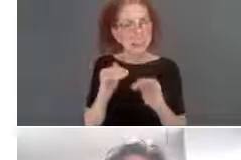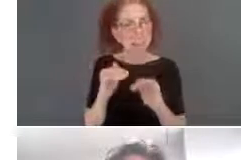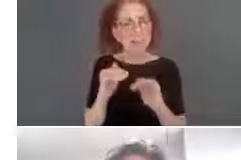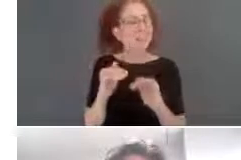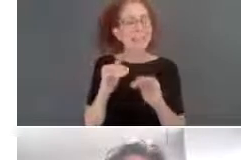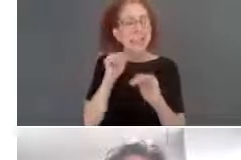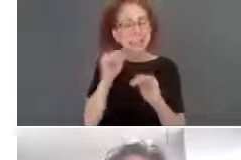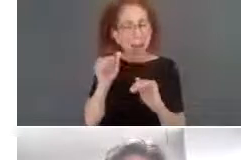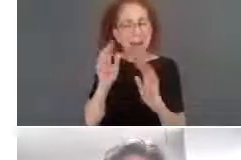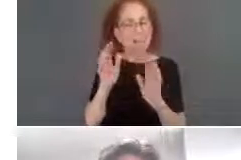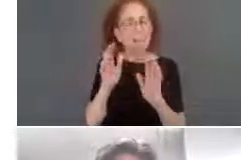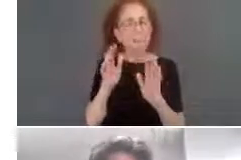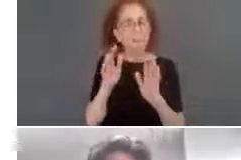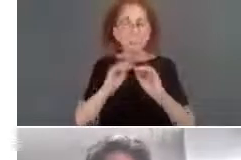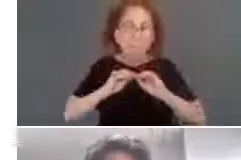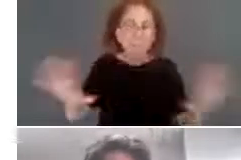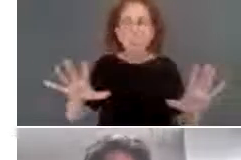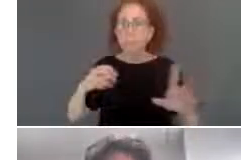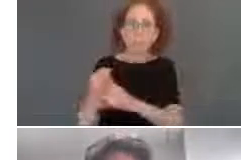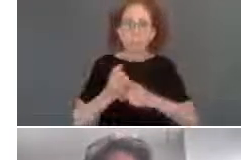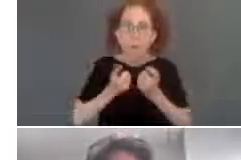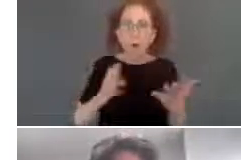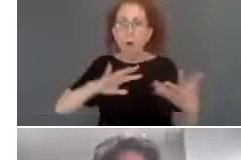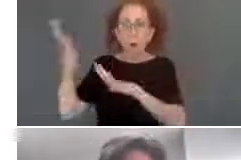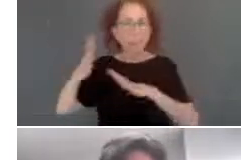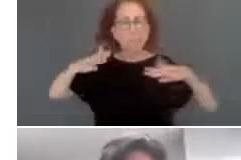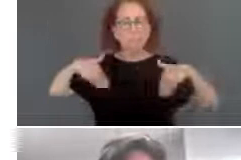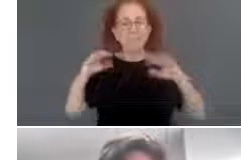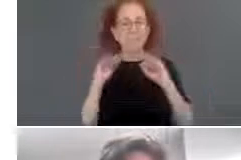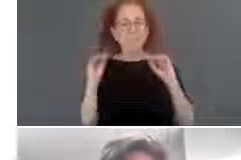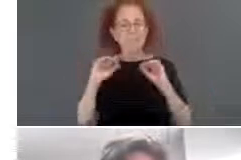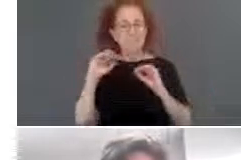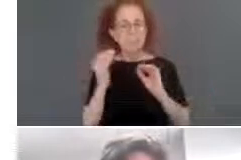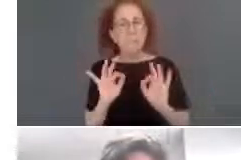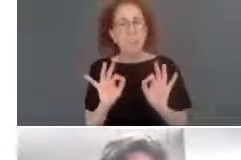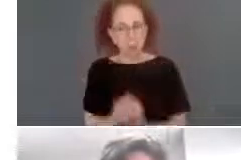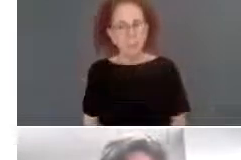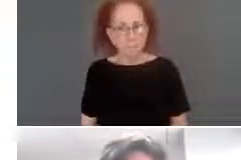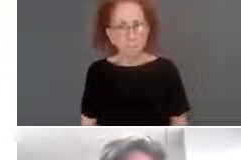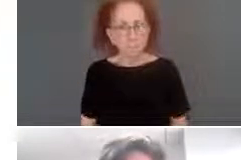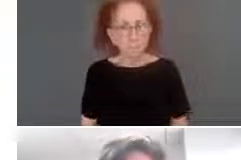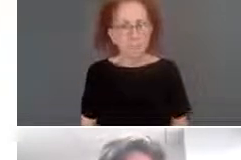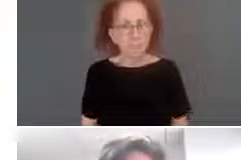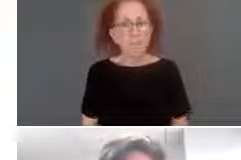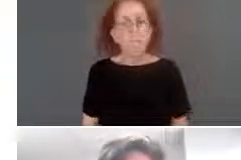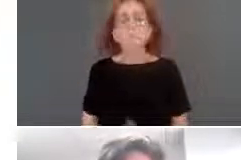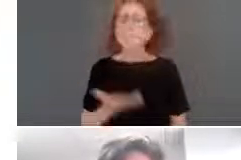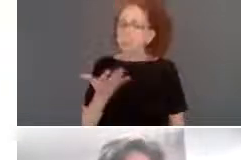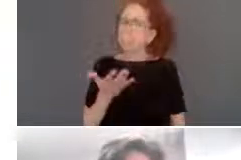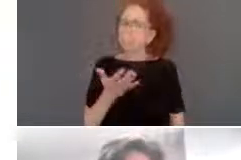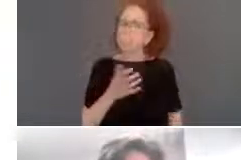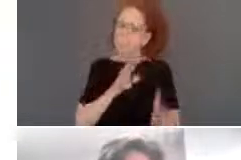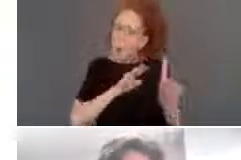not expanding. They're not causing most of the disease. And so these are things